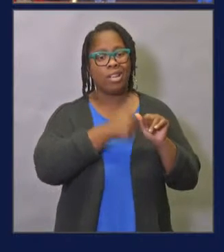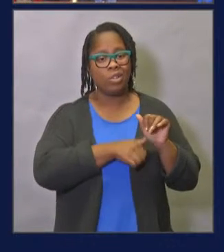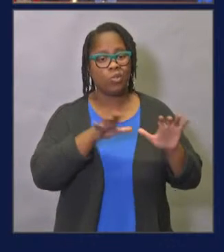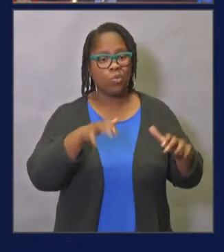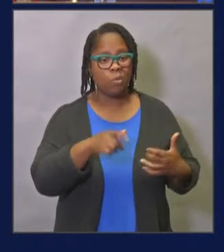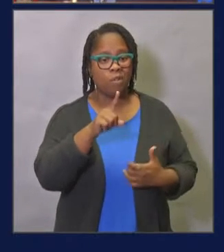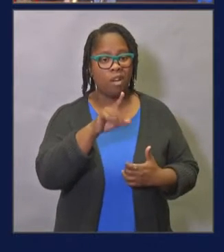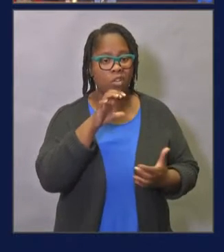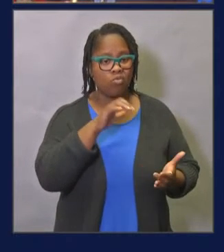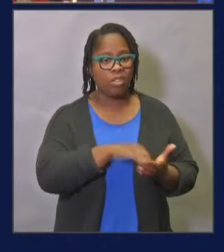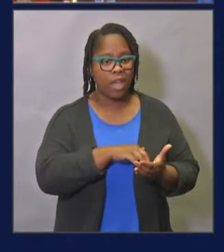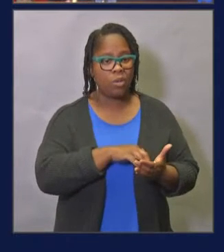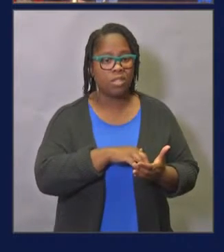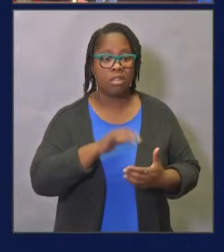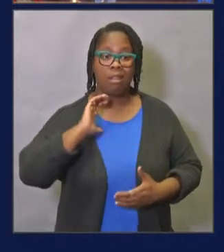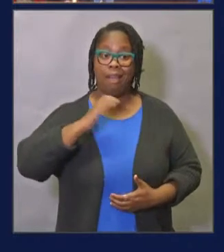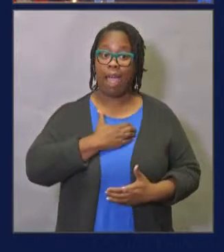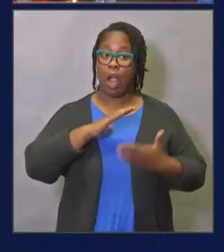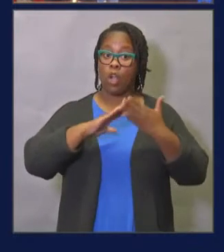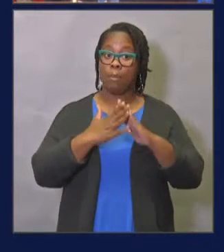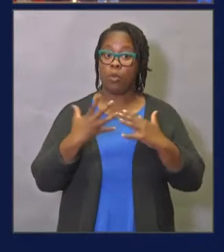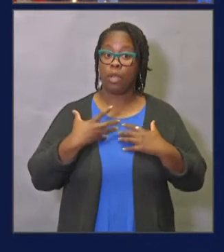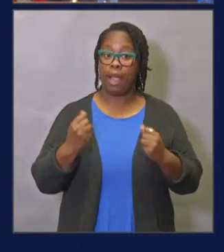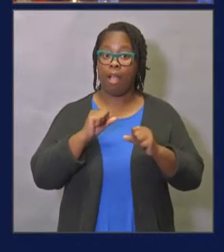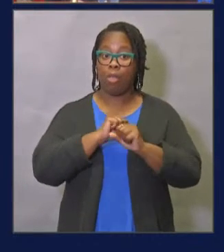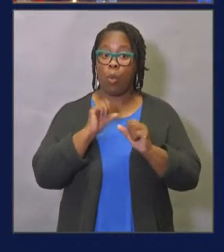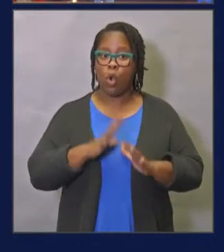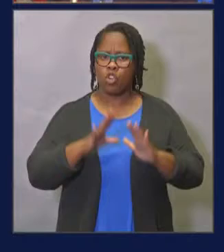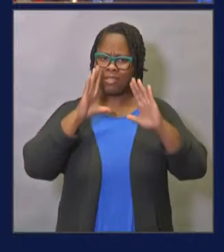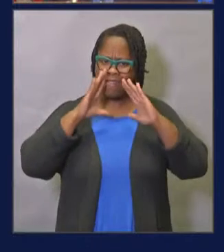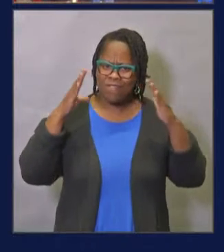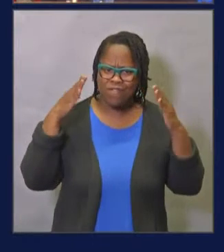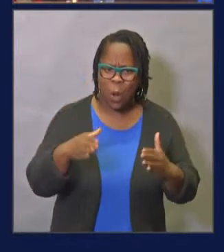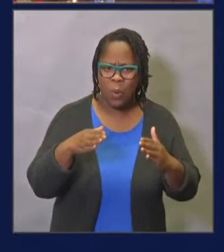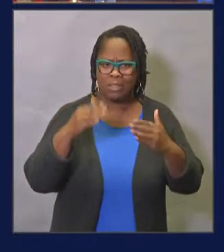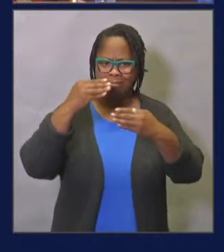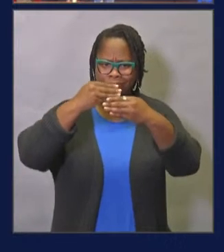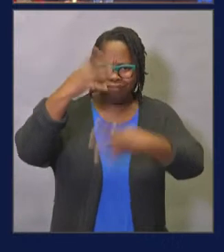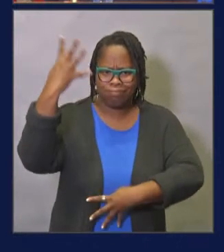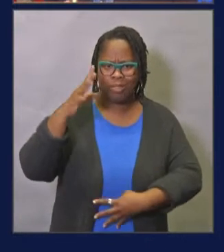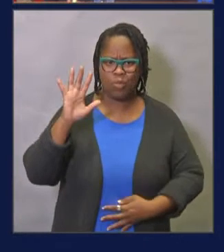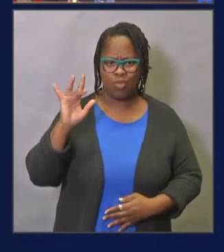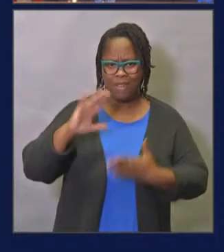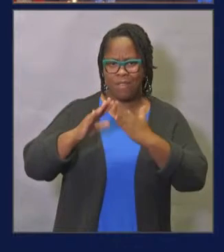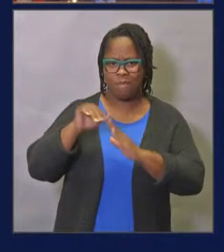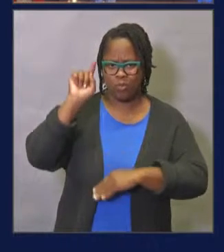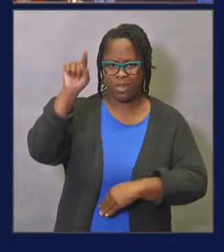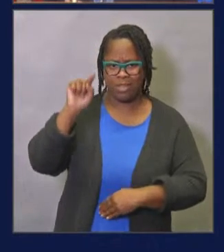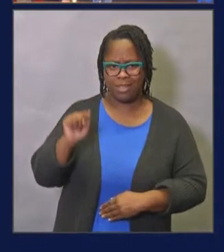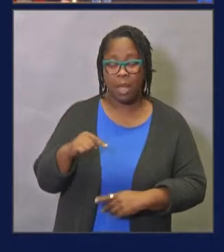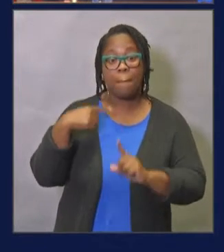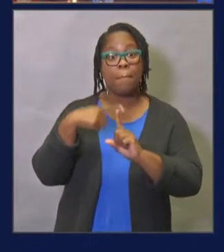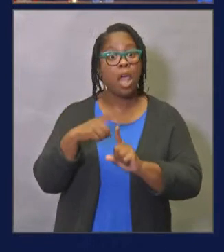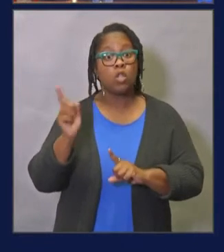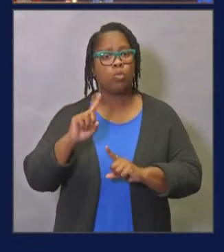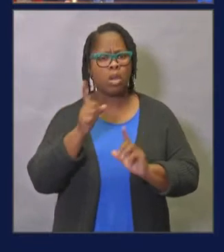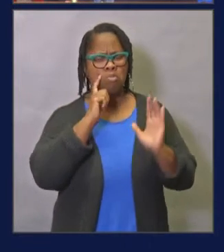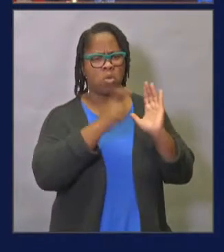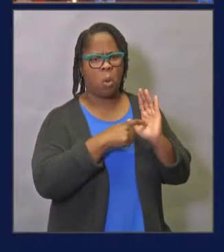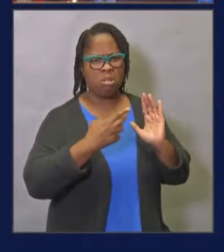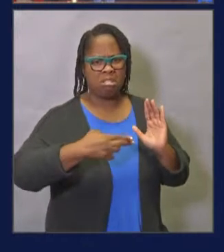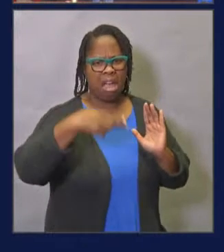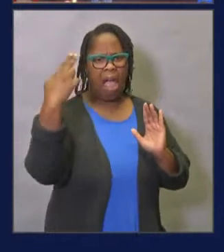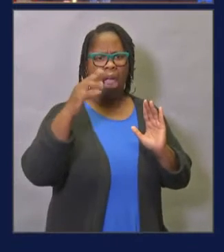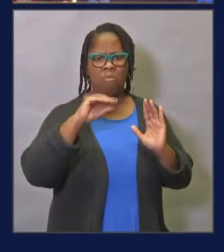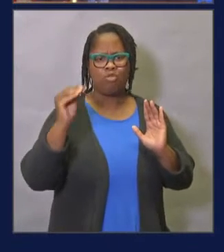residents. Our community health workers focus their efforts in these communities as well as the communities that have had high case rates throughout